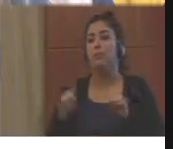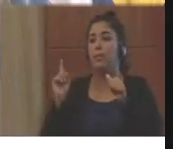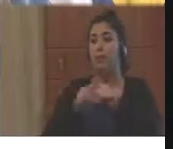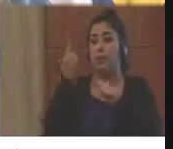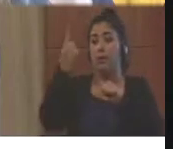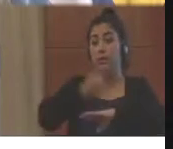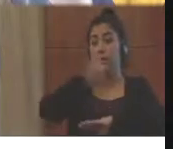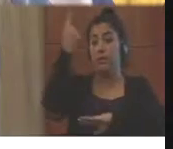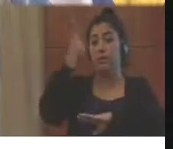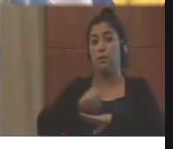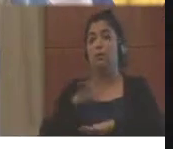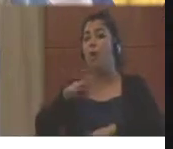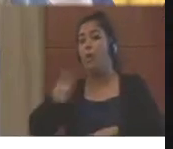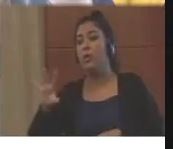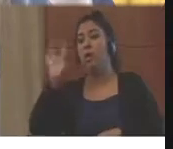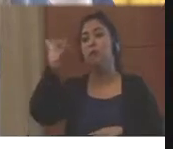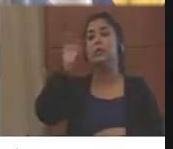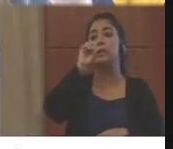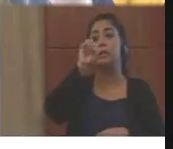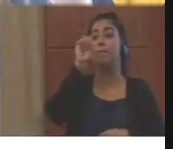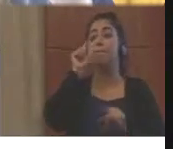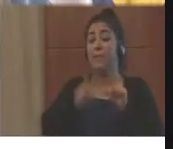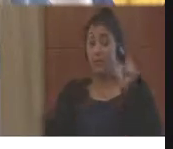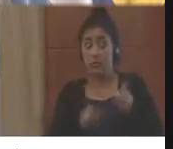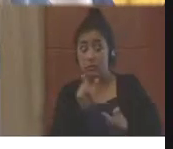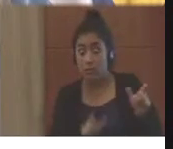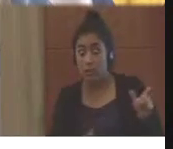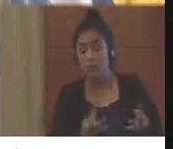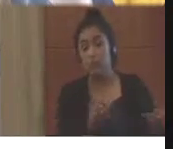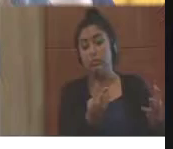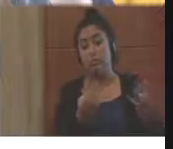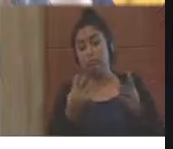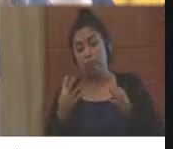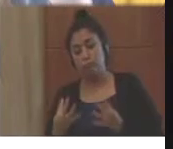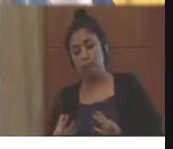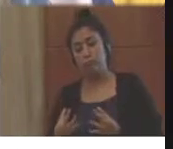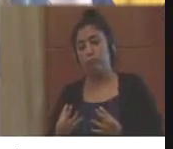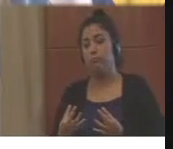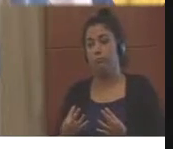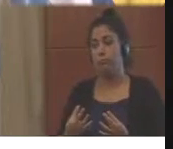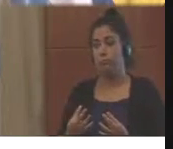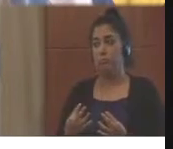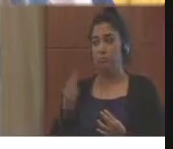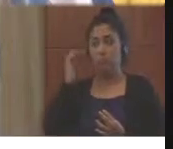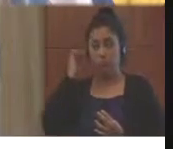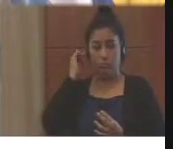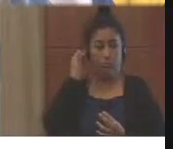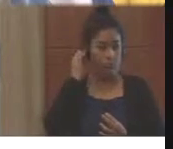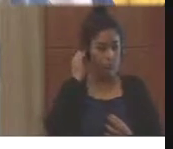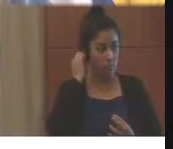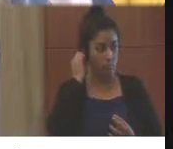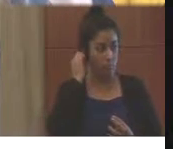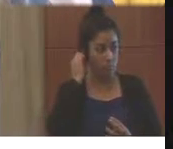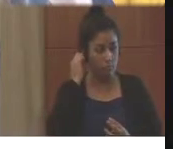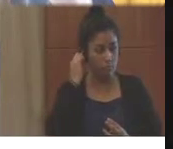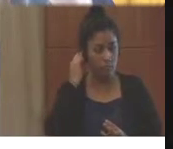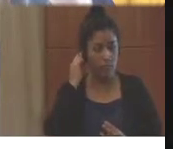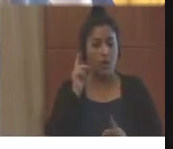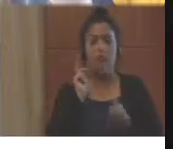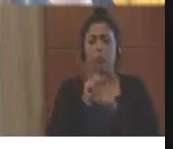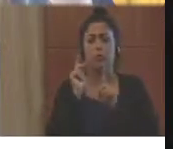people. The Guayaquil draft declaration amplifies important points touching upon our